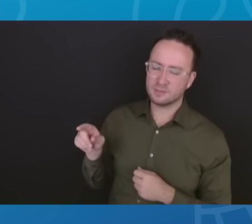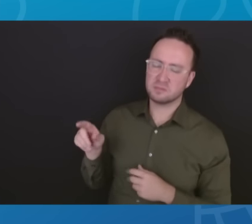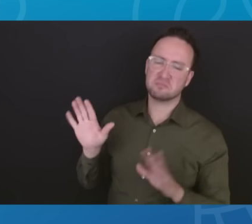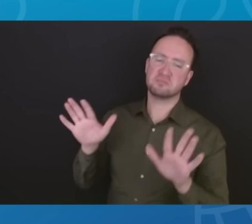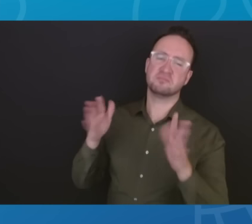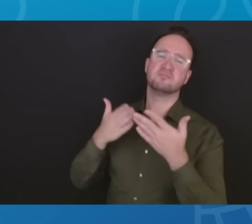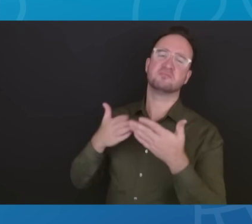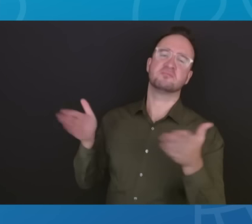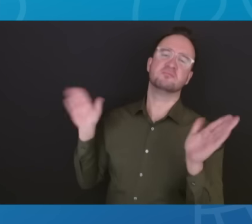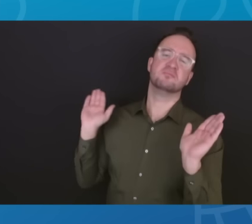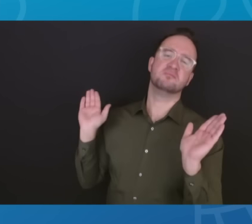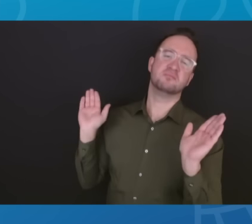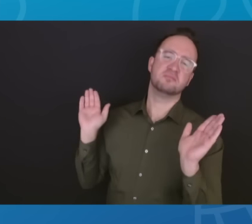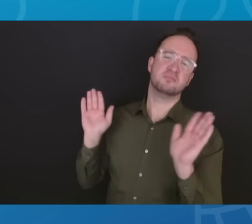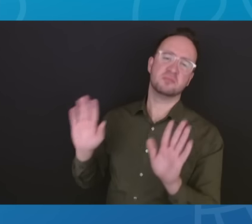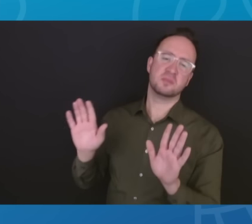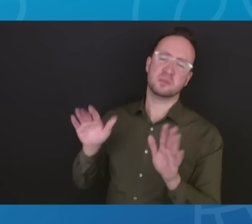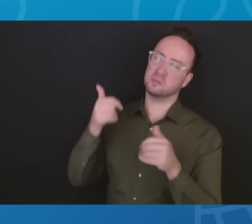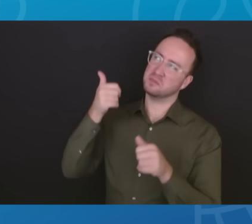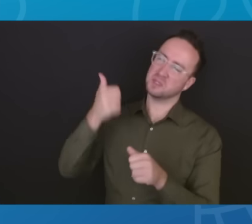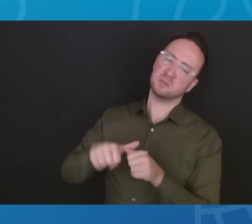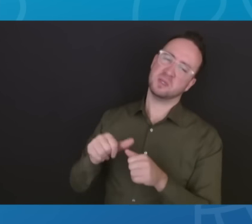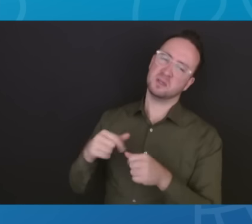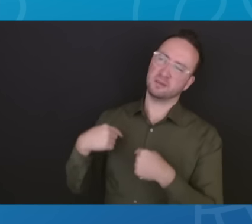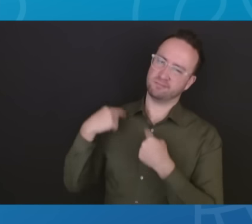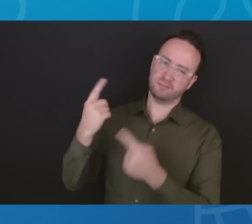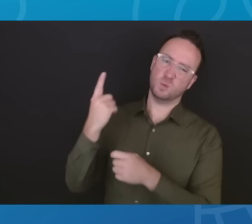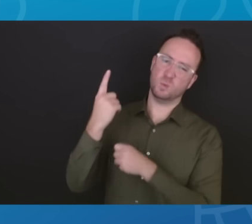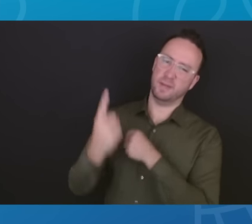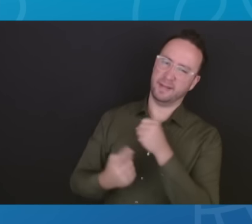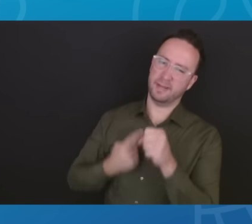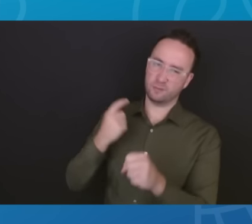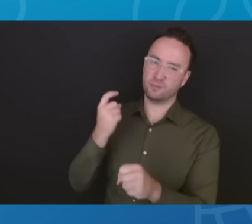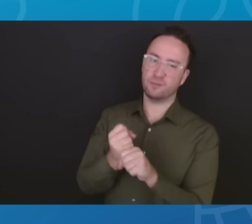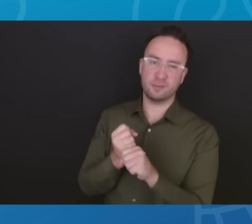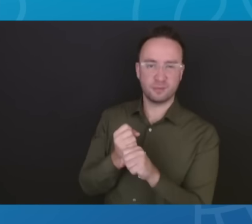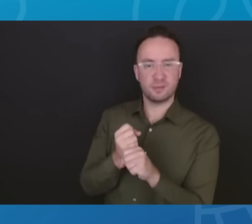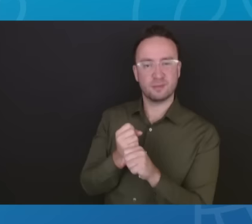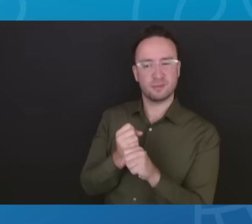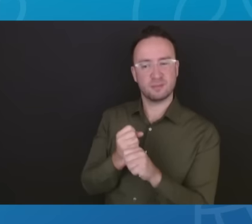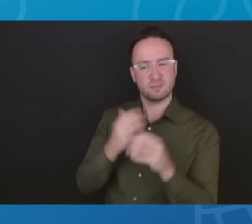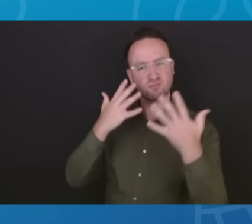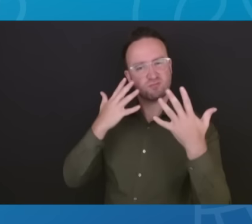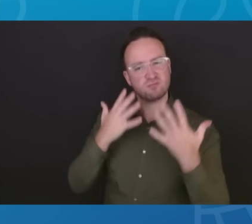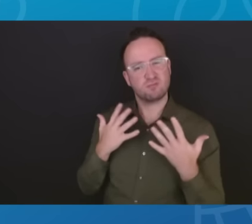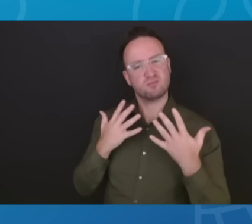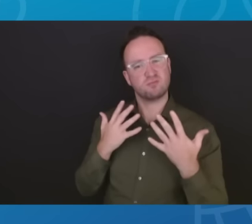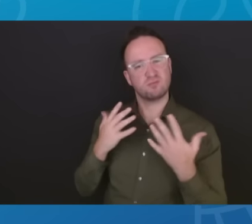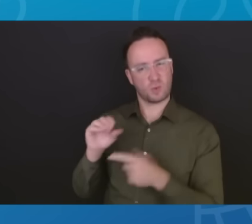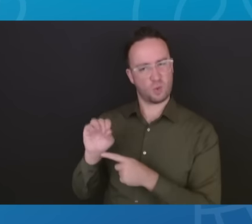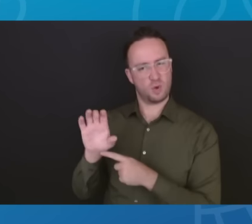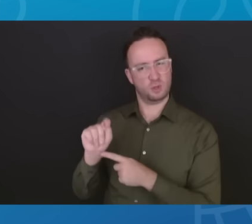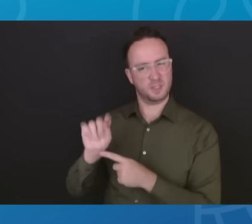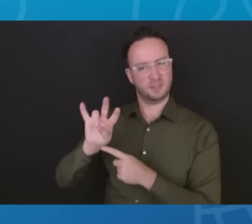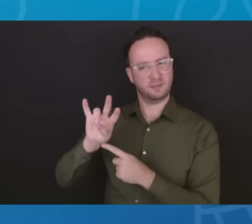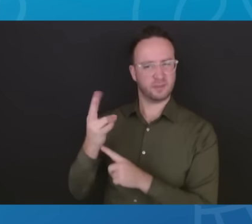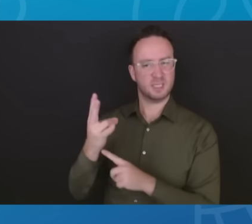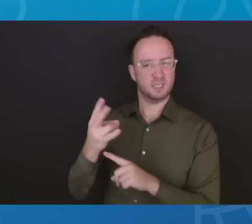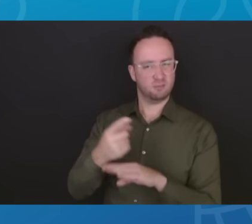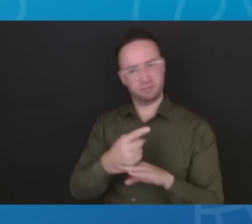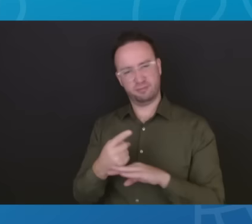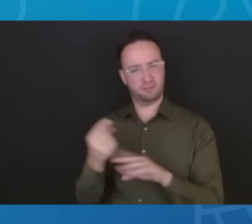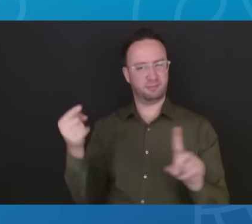It's the anniversary of October 7 Hamas attacks. It's also the anniversary of the start of Gaza war, which